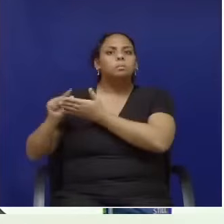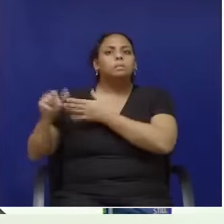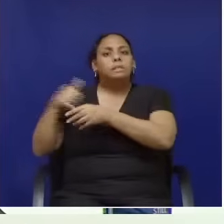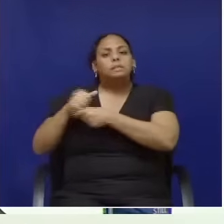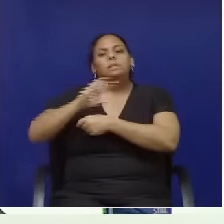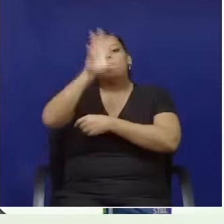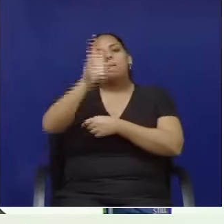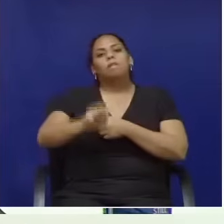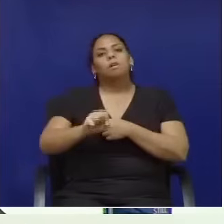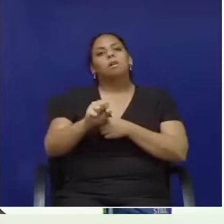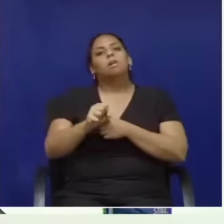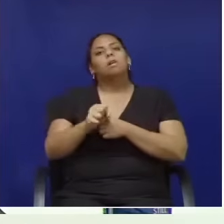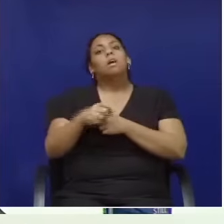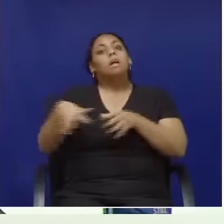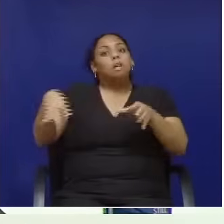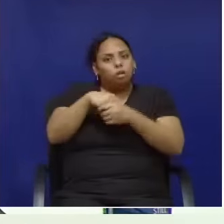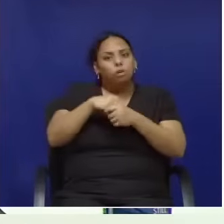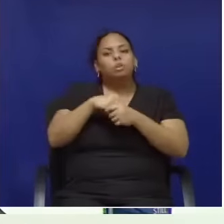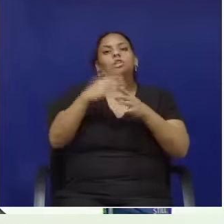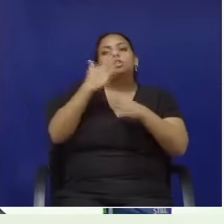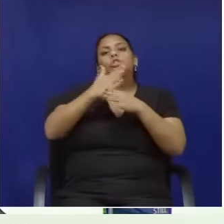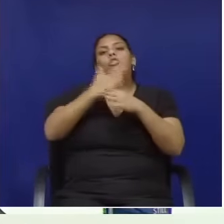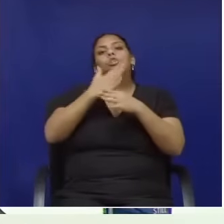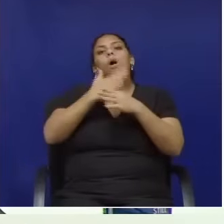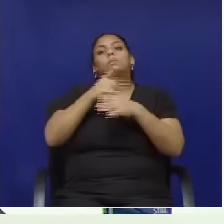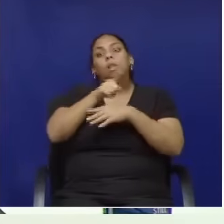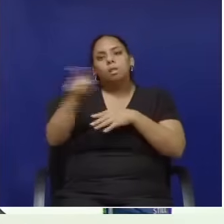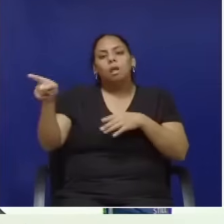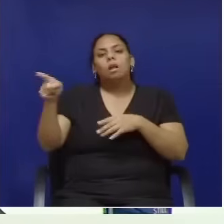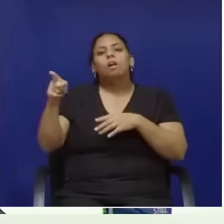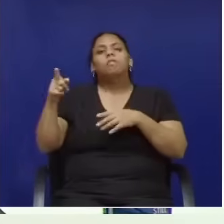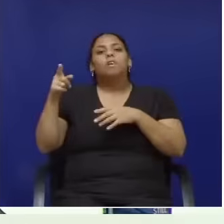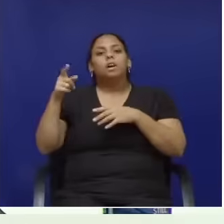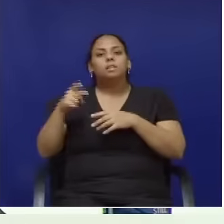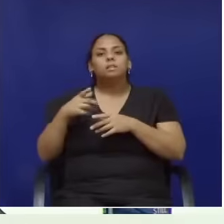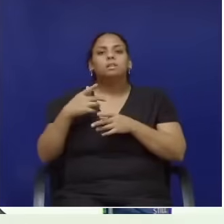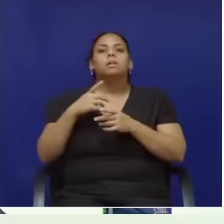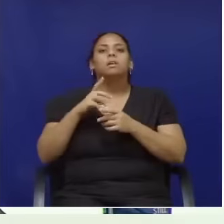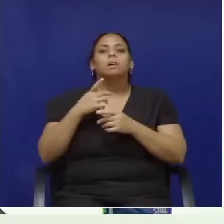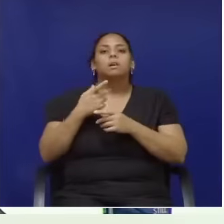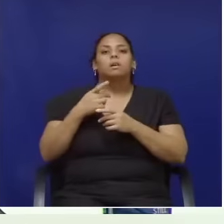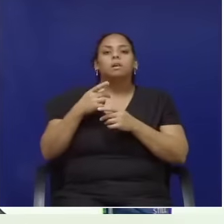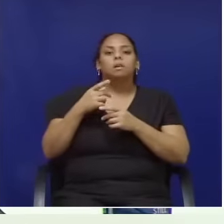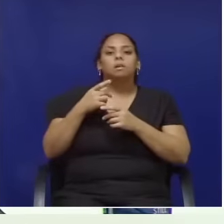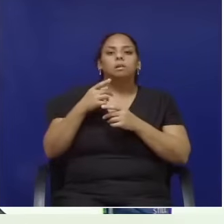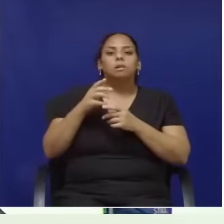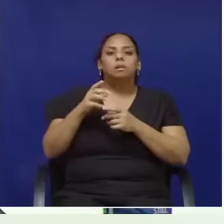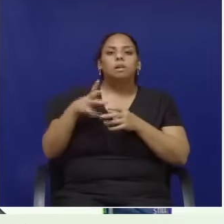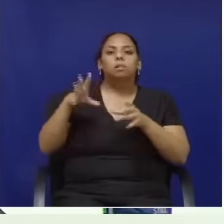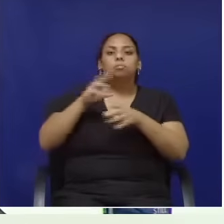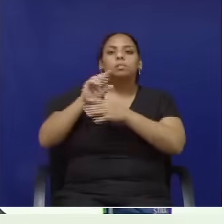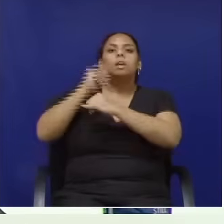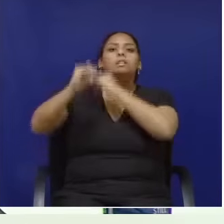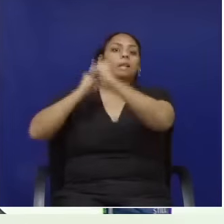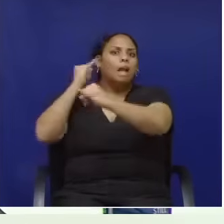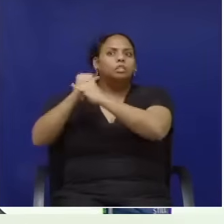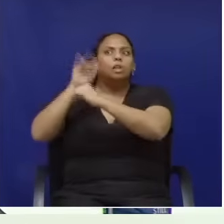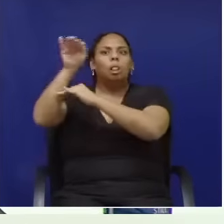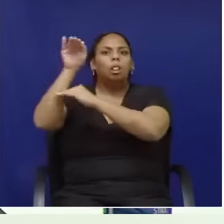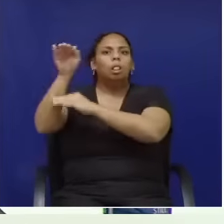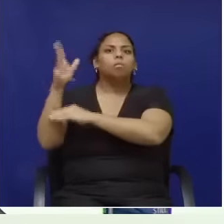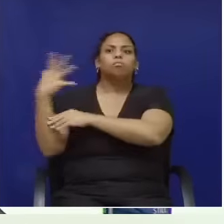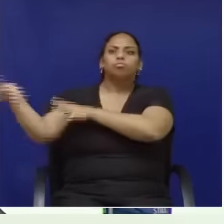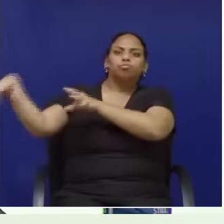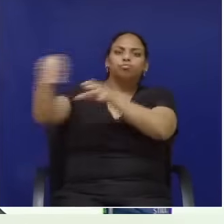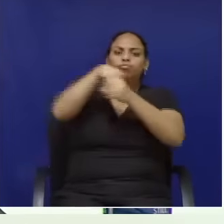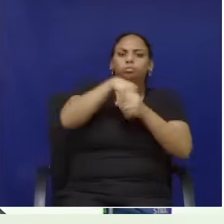Africa, including the jobs that this foreign direct investment is creating. But not only that, our peace